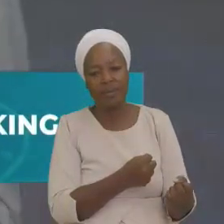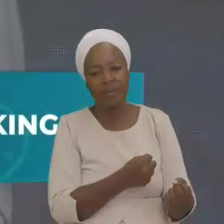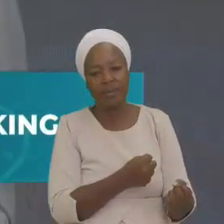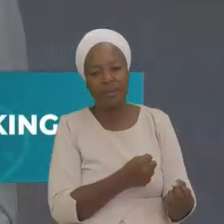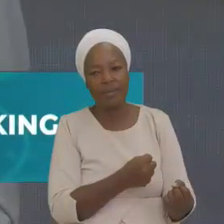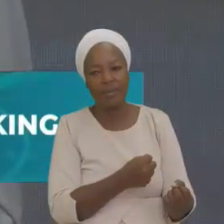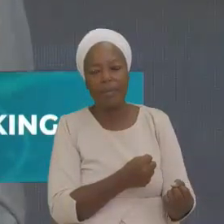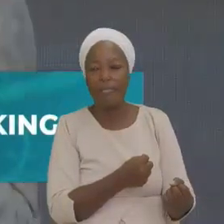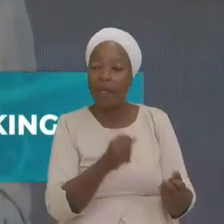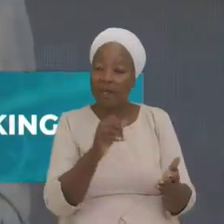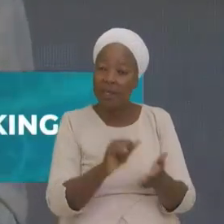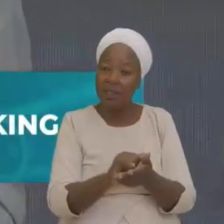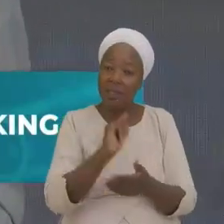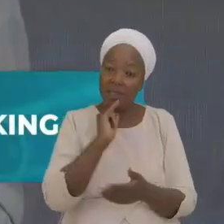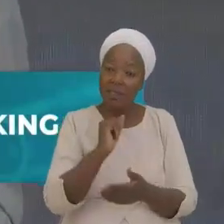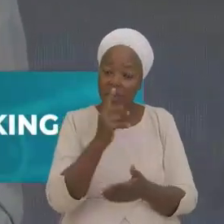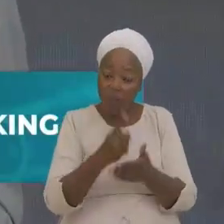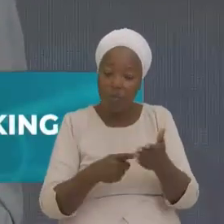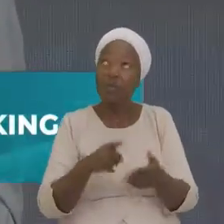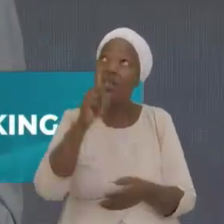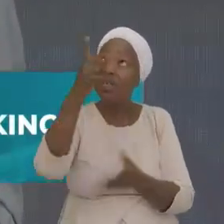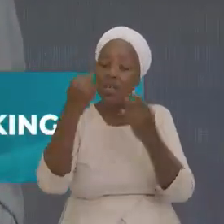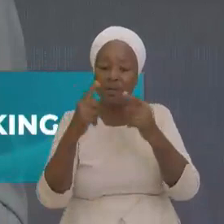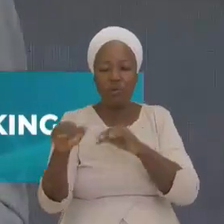That's what he comes to do in our lives.